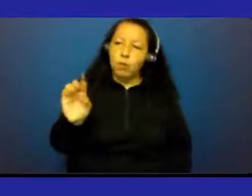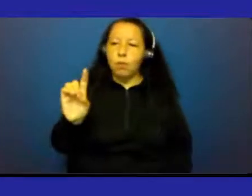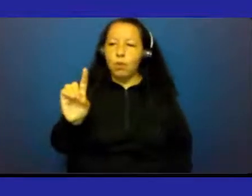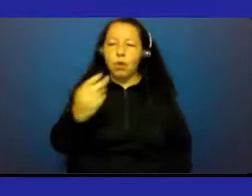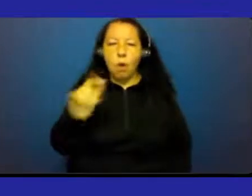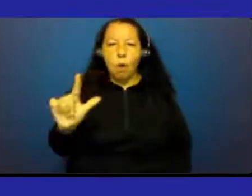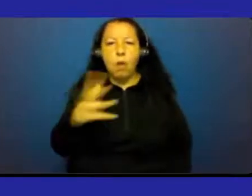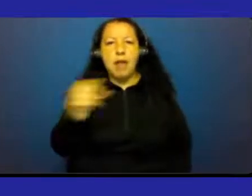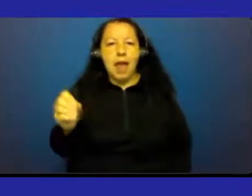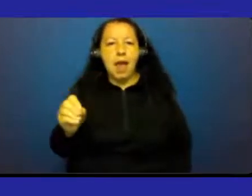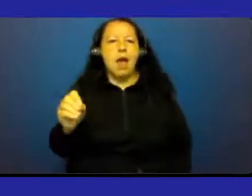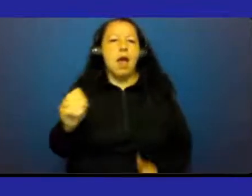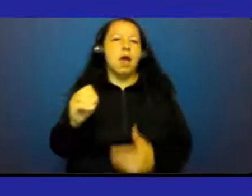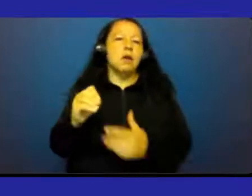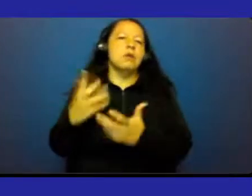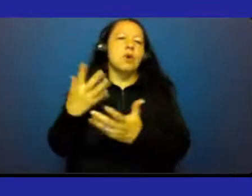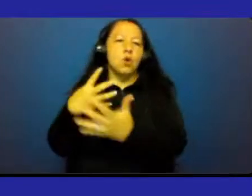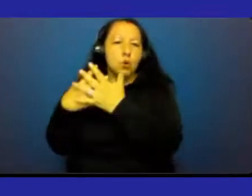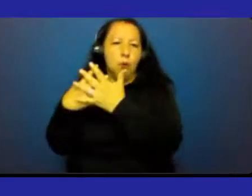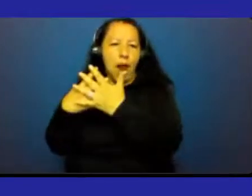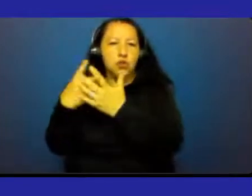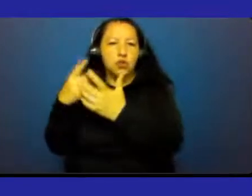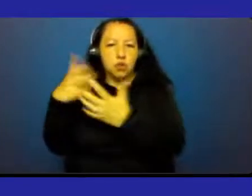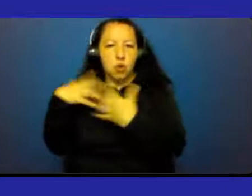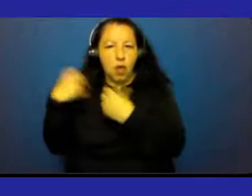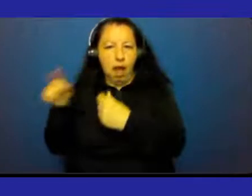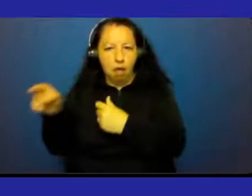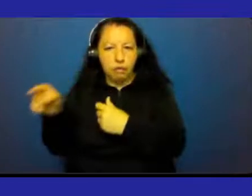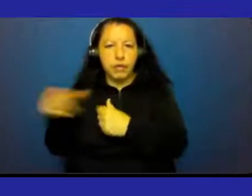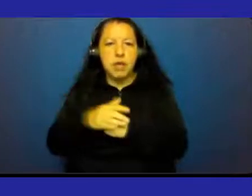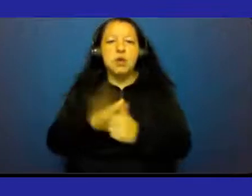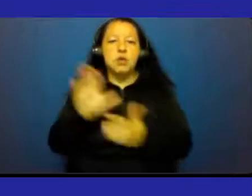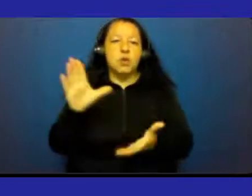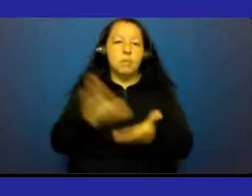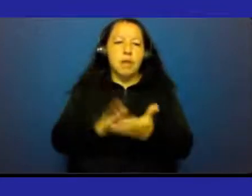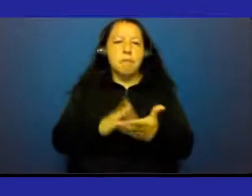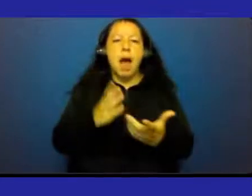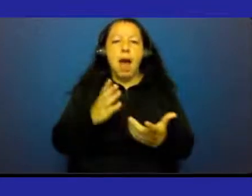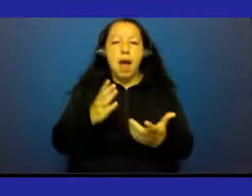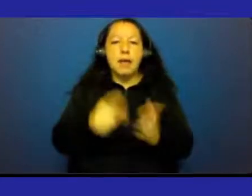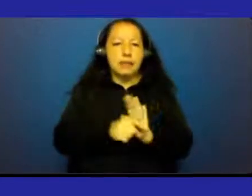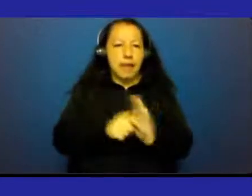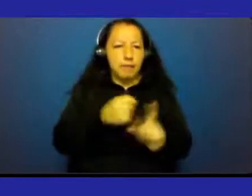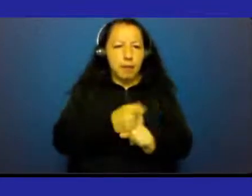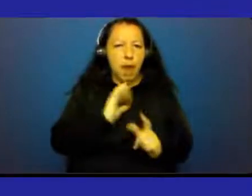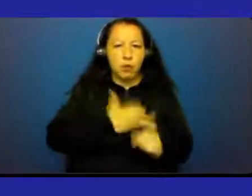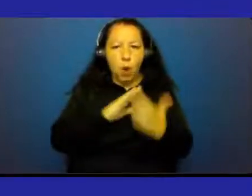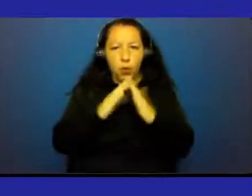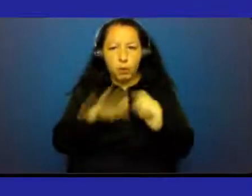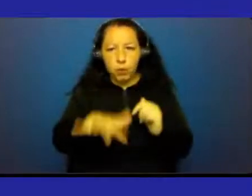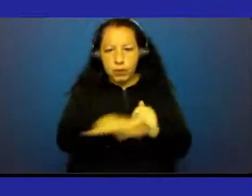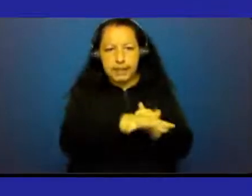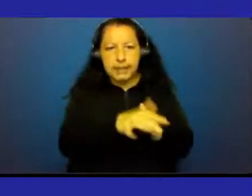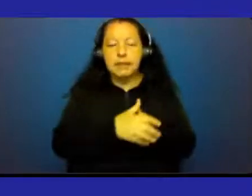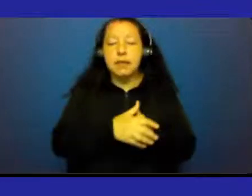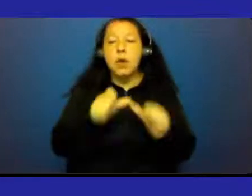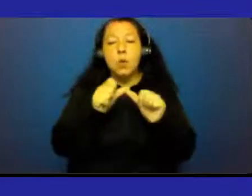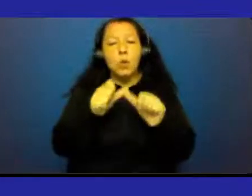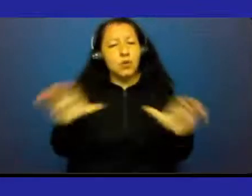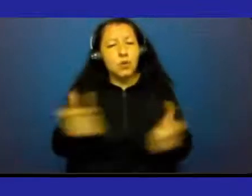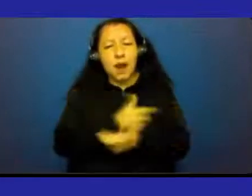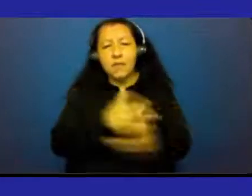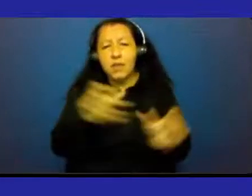this major project to Woodhull and our community. We continue to do all we can to make health